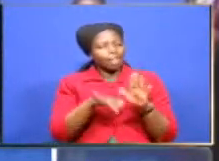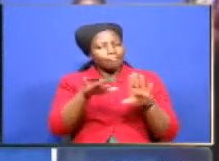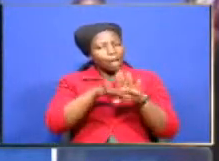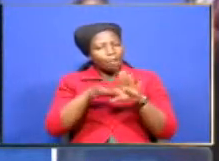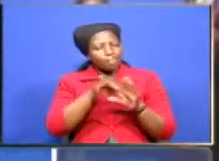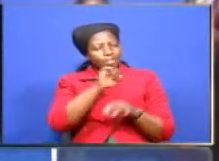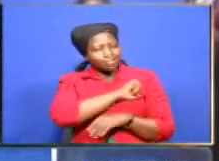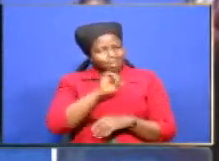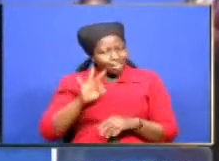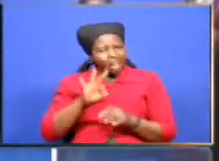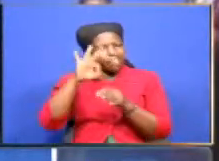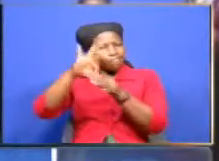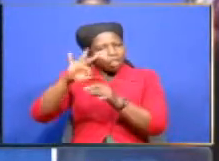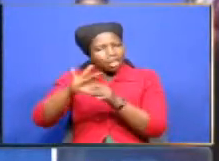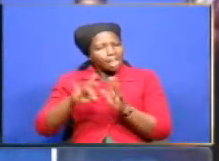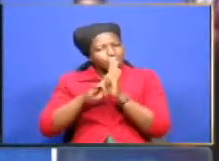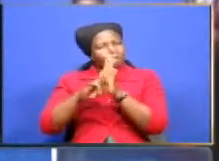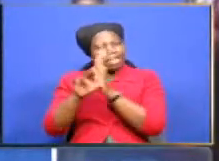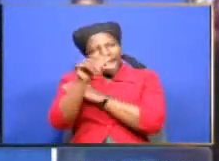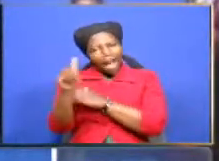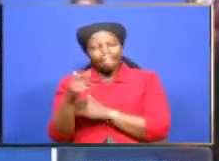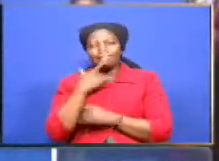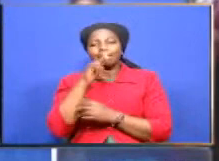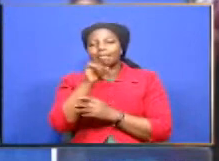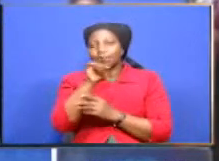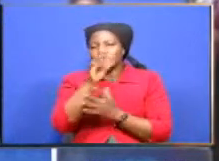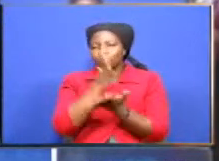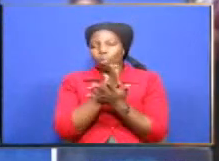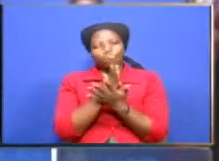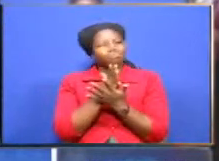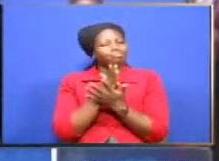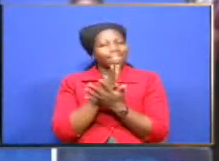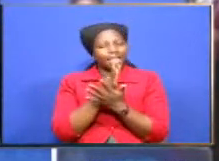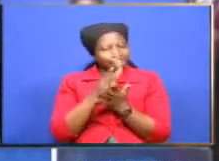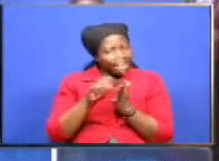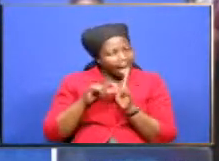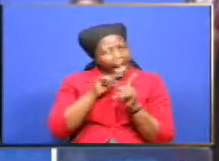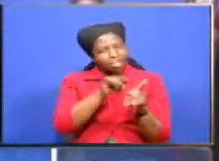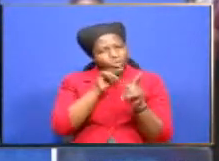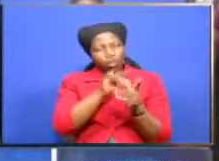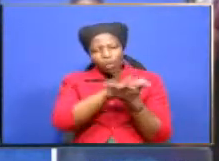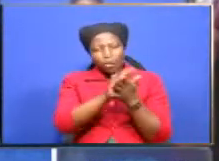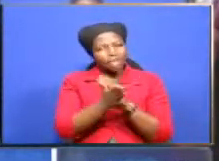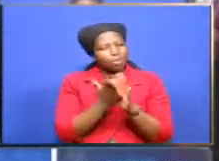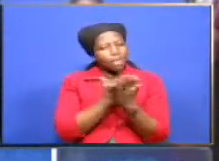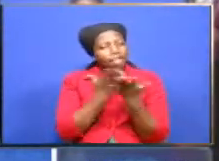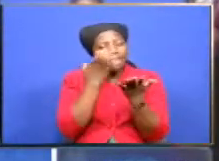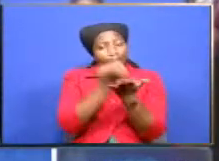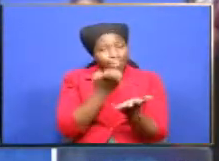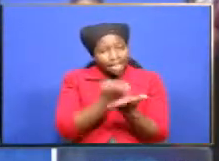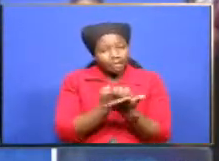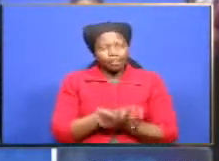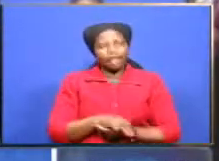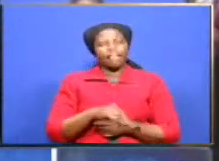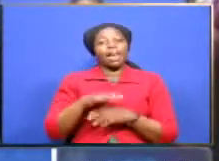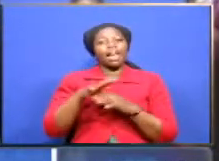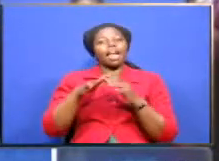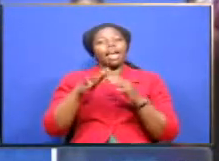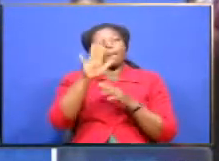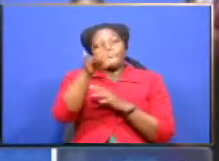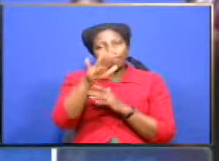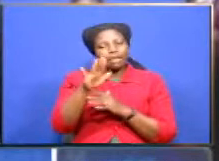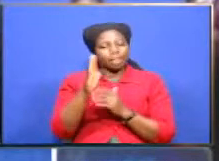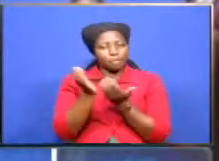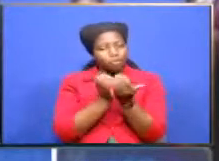on behalf of others, terming it as unfounded accusation. In the meantime, Lusaka says the House Business Committee has